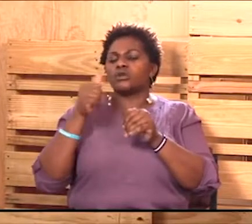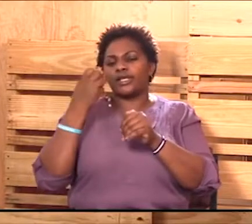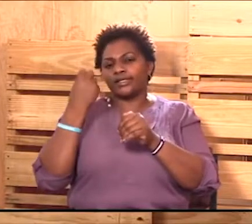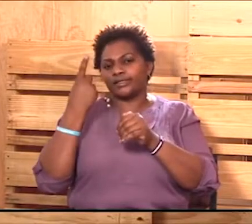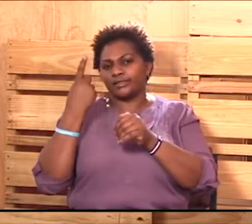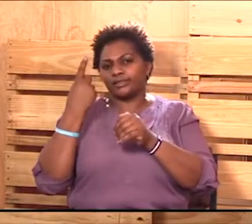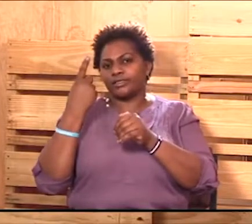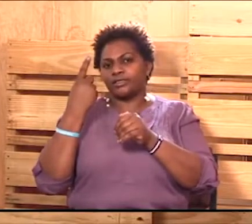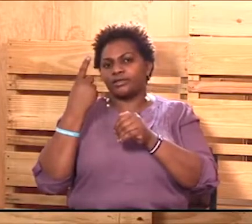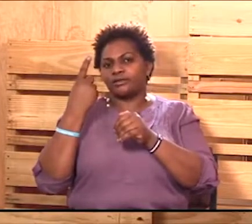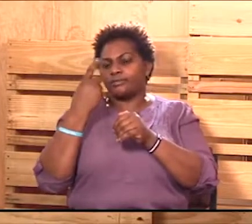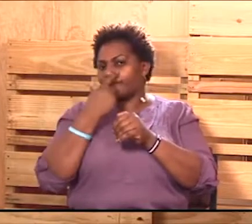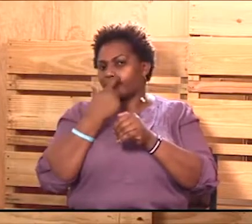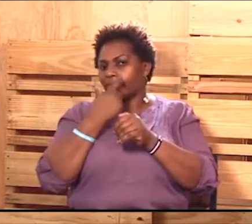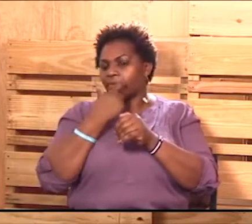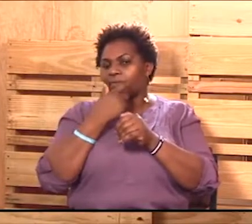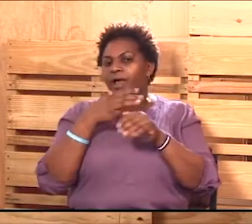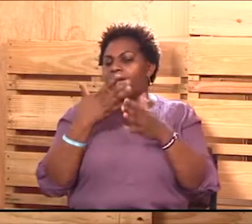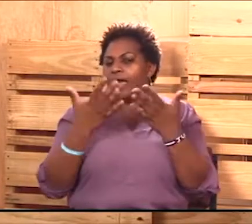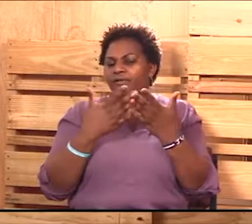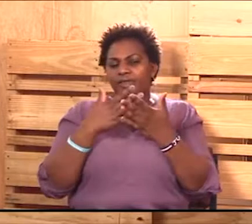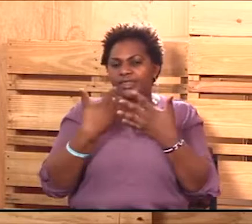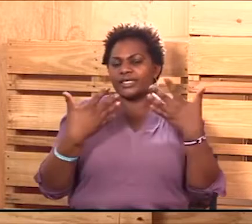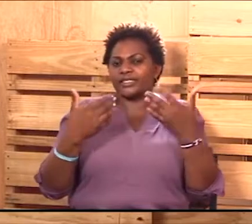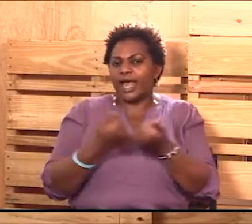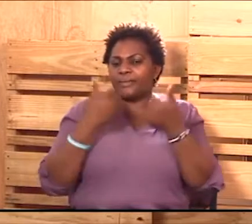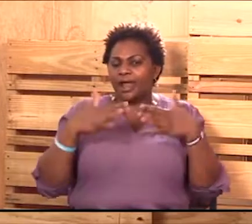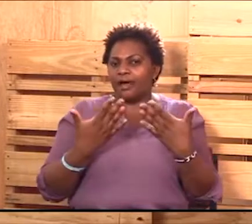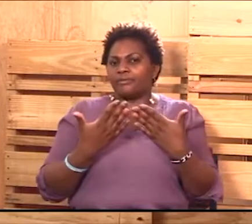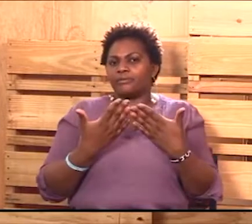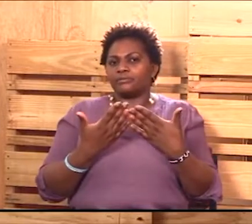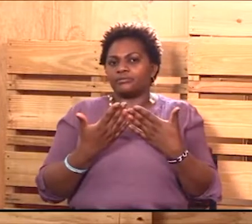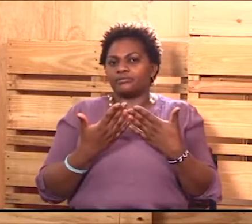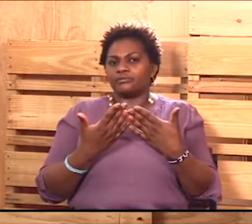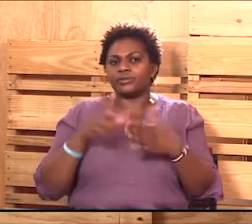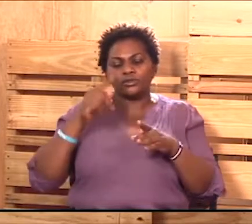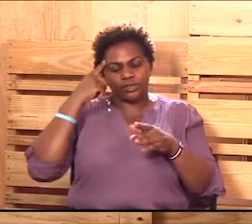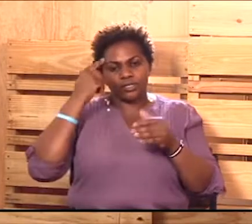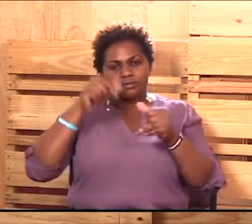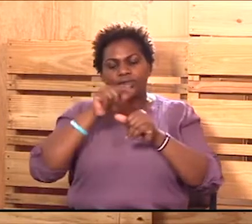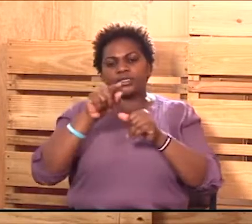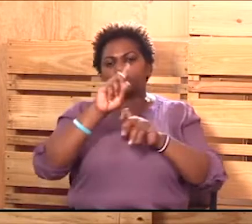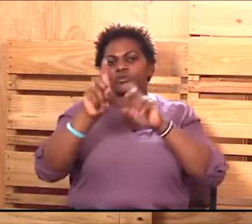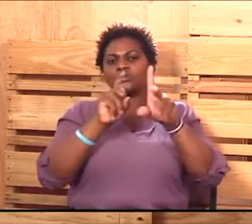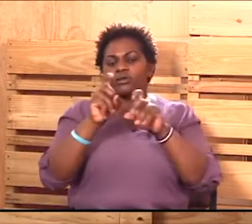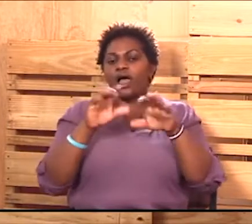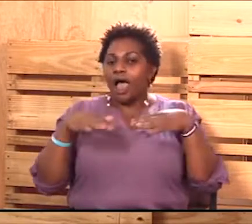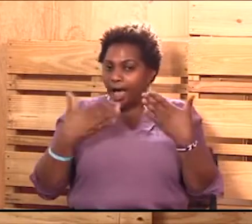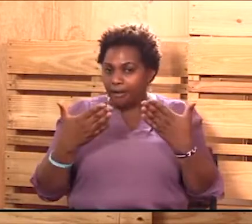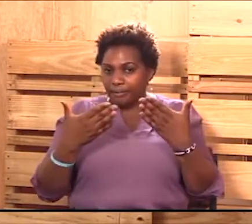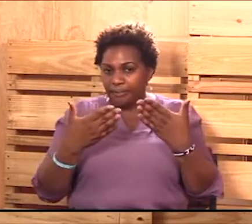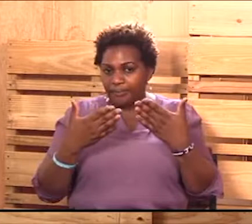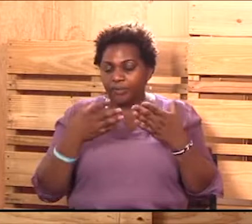understand their state of things at that moment? You know, as you think about those questions and how you